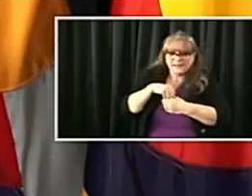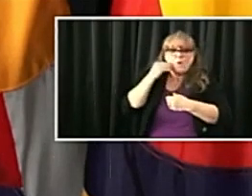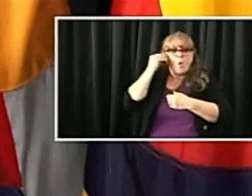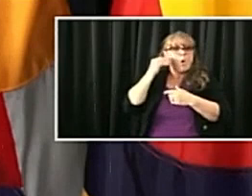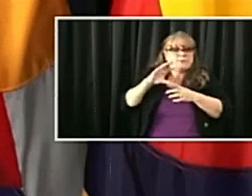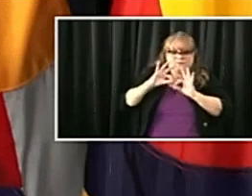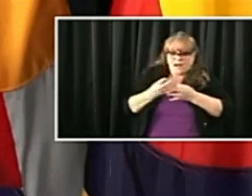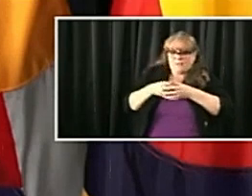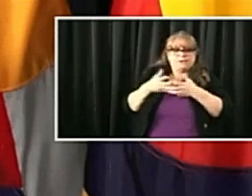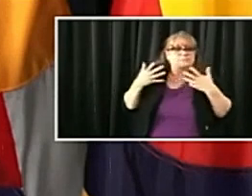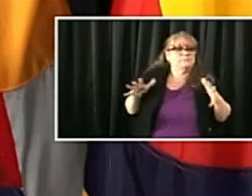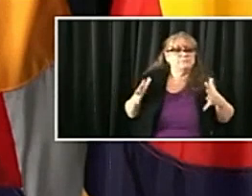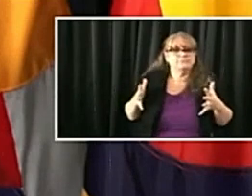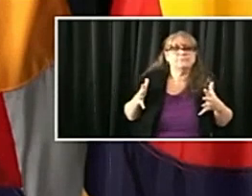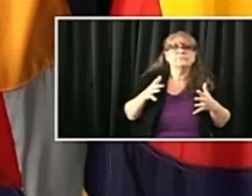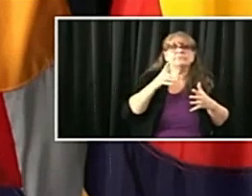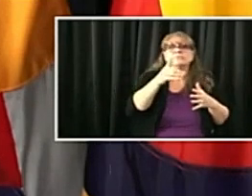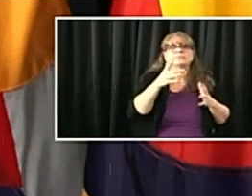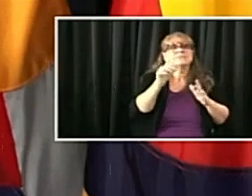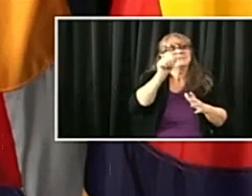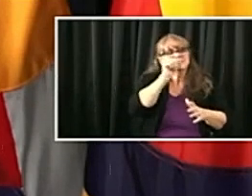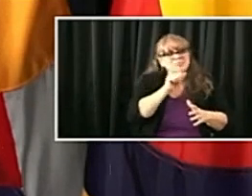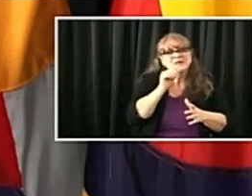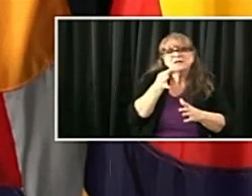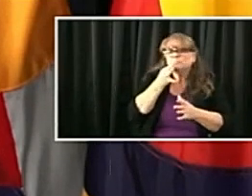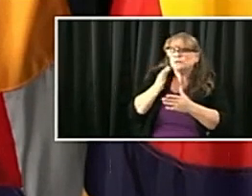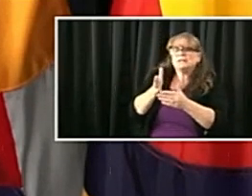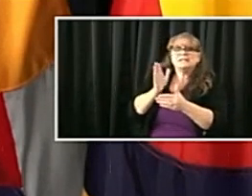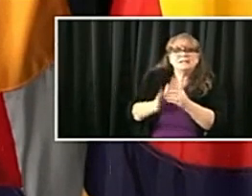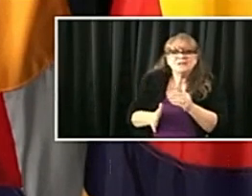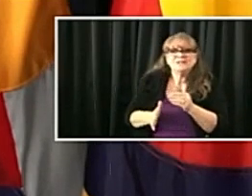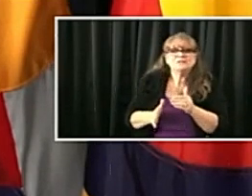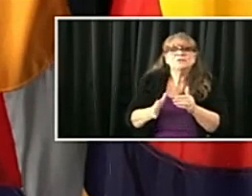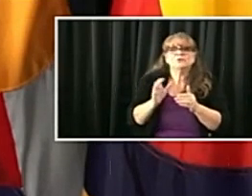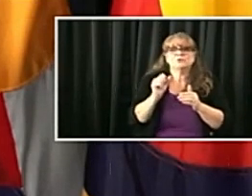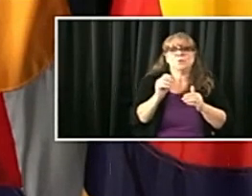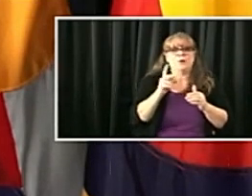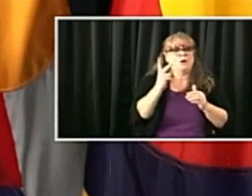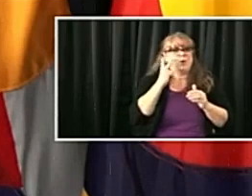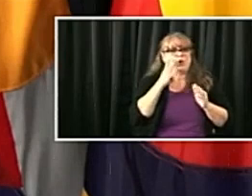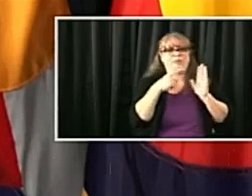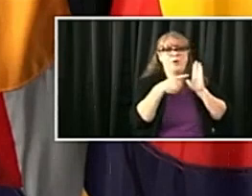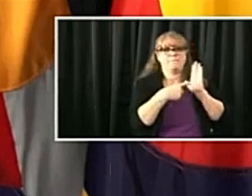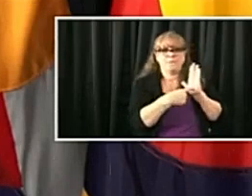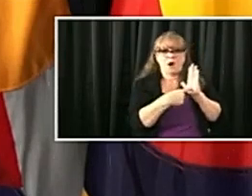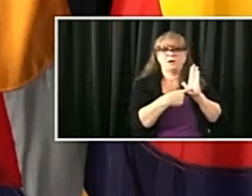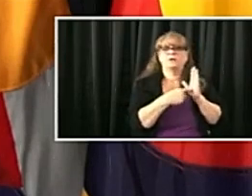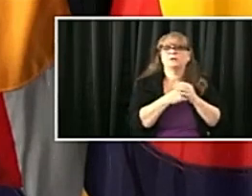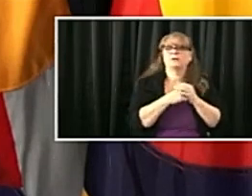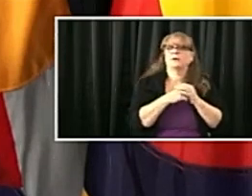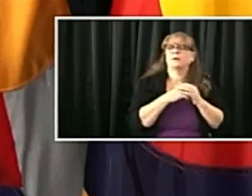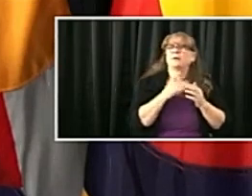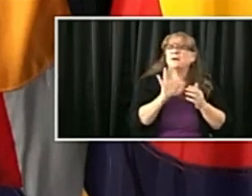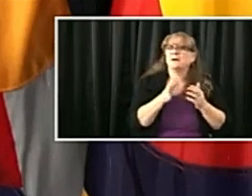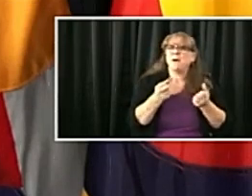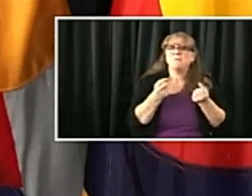but there's still a lot of loss ahead. As you saw from these models, we could lose hundreds or thousands of Coloradans